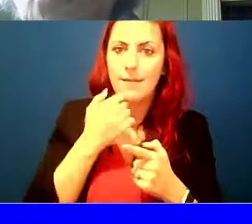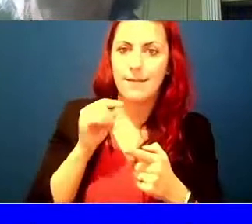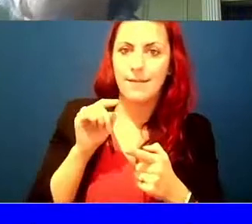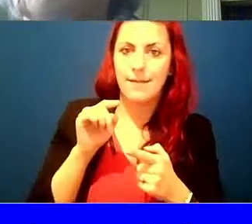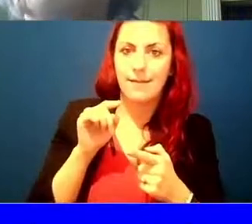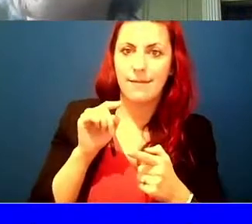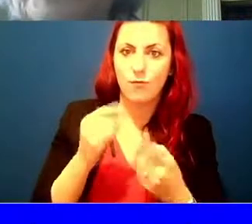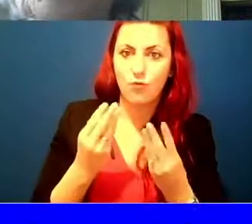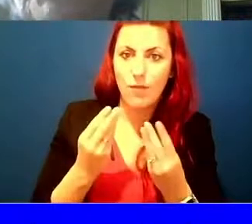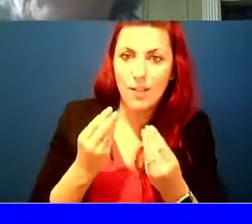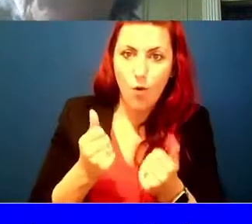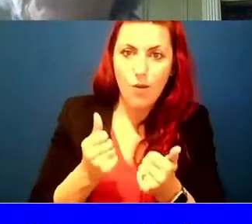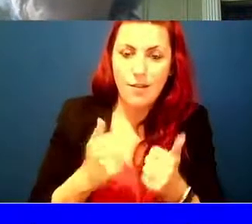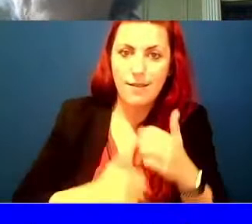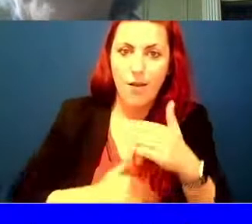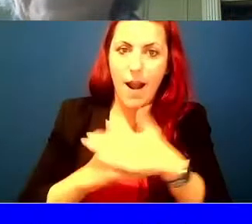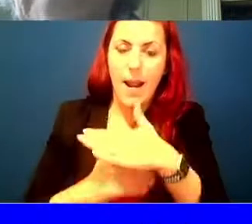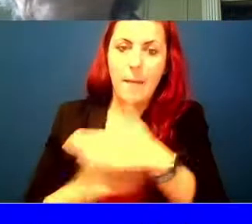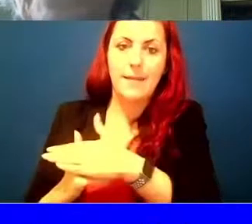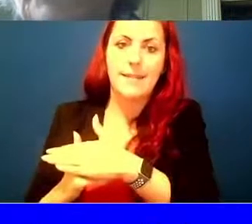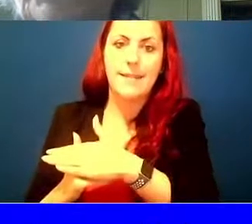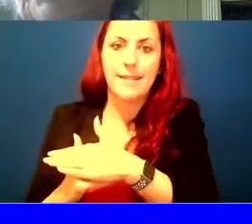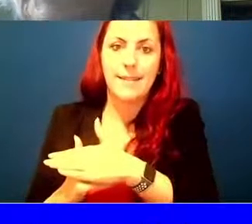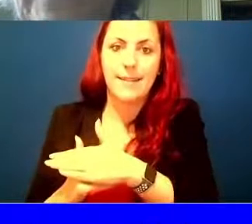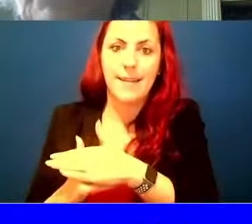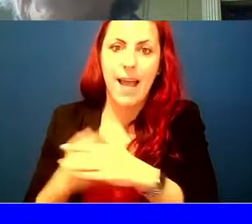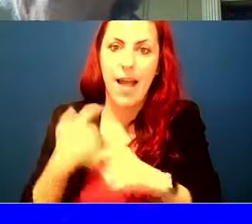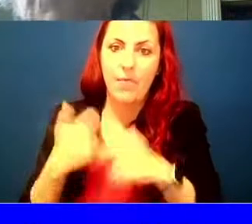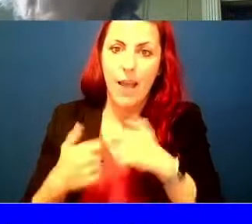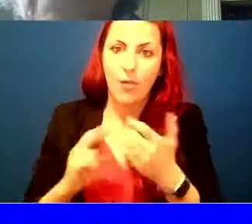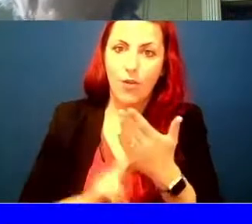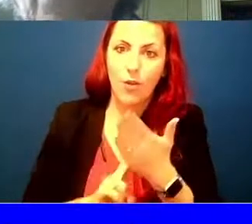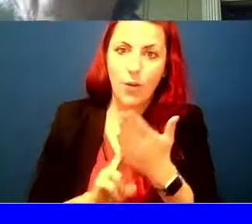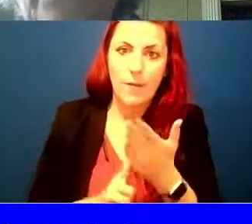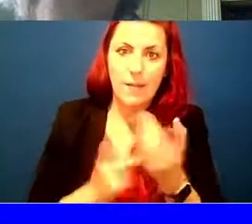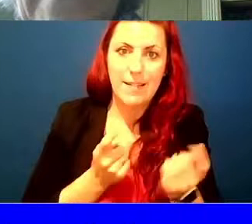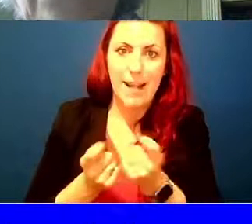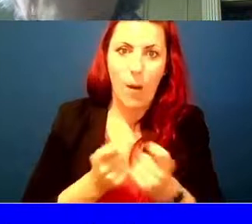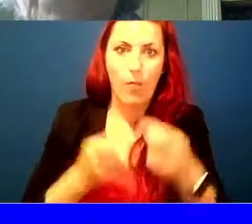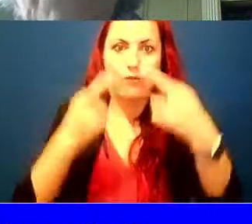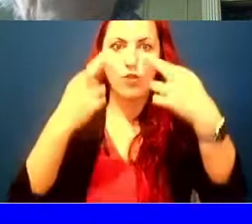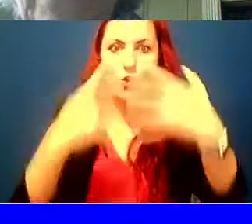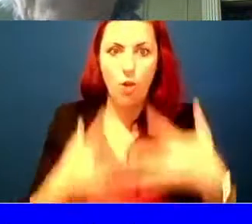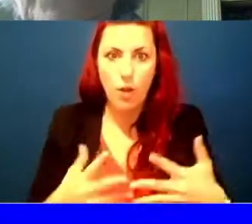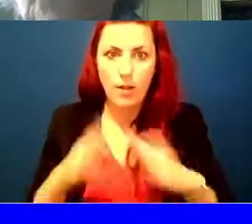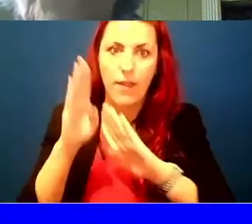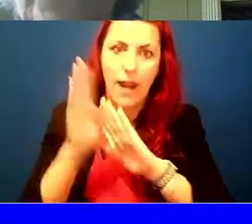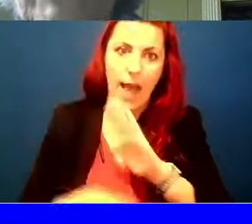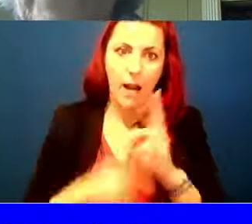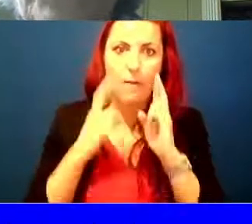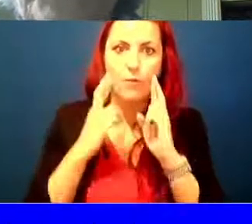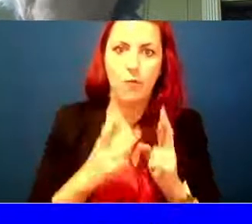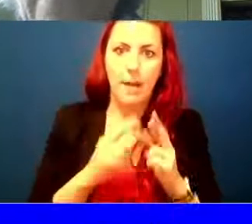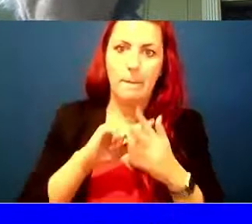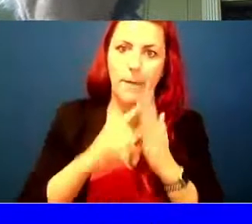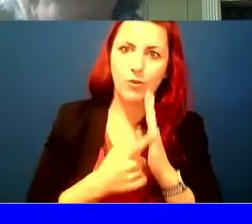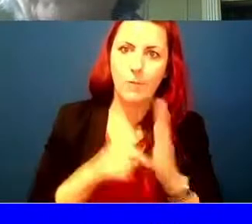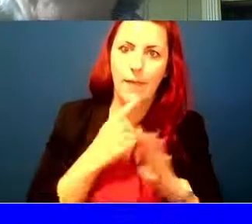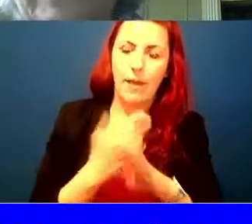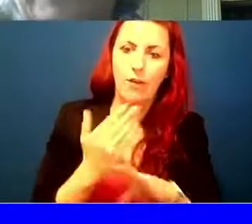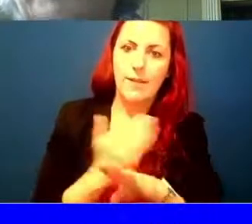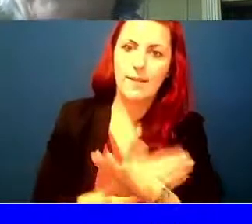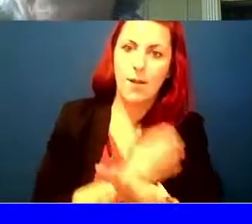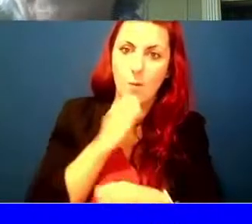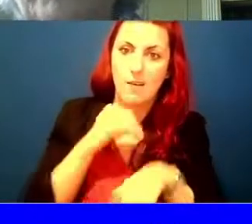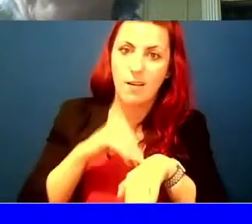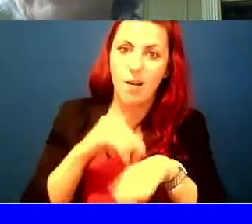institutions where their scarce resources are being allocated to deal with the outcome of the lack of proper and appropriate measures being